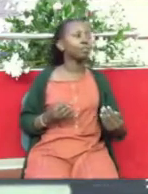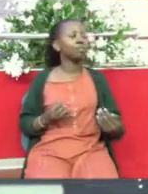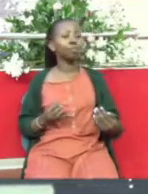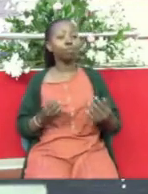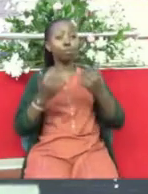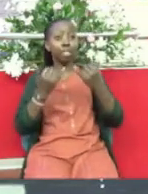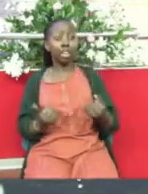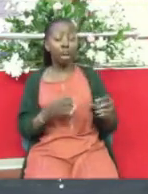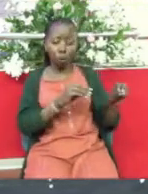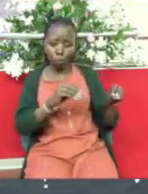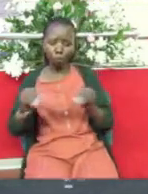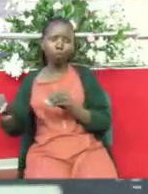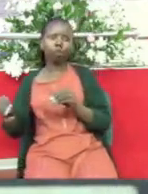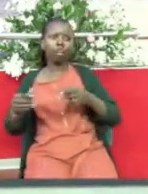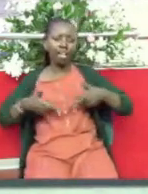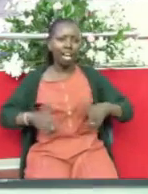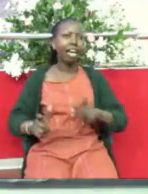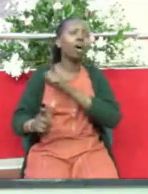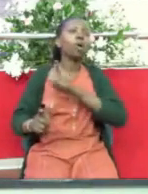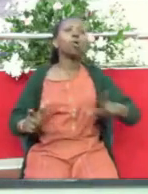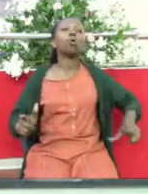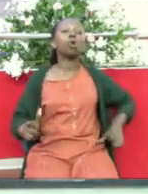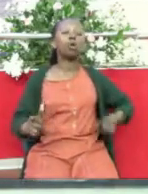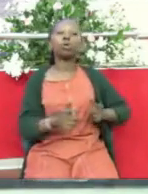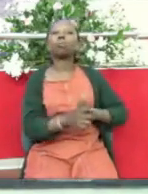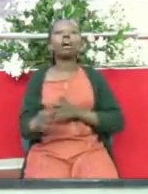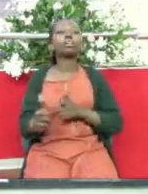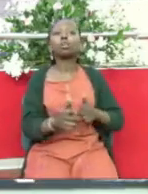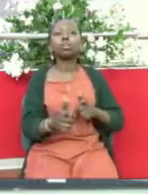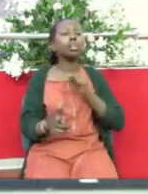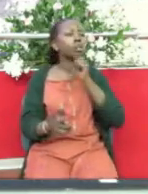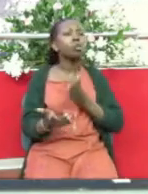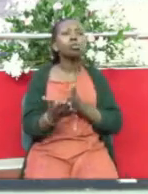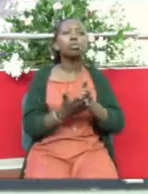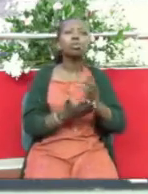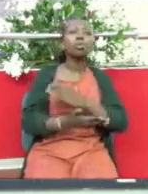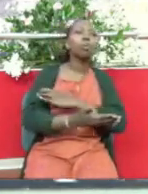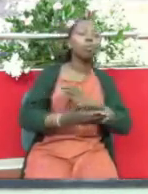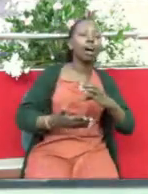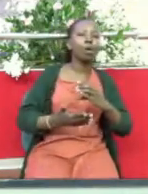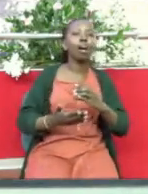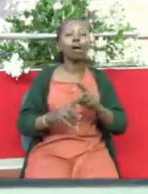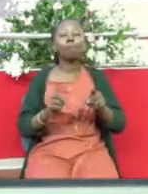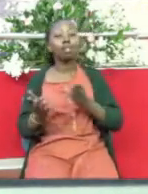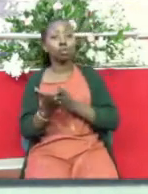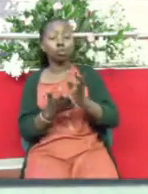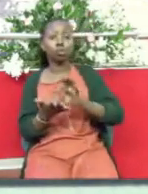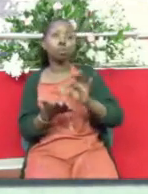Now step aside. I'm taking over the battle. And it is not by might, it's not by power, it is by my